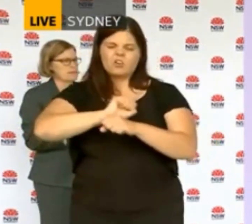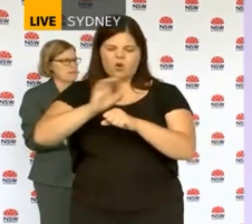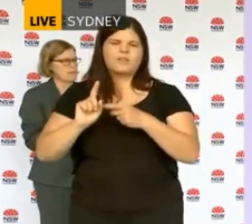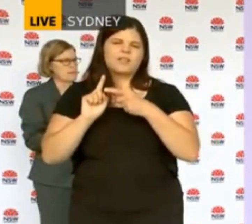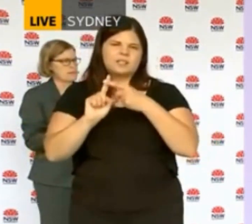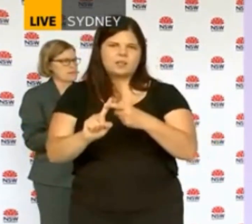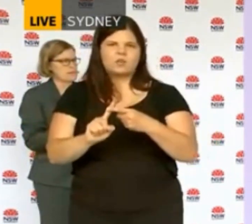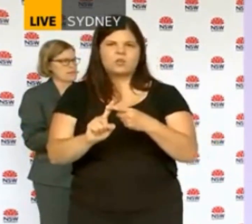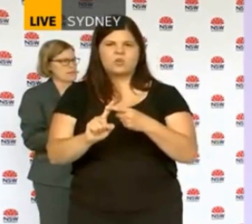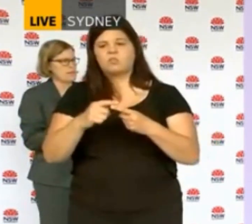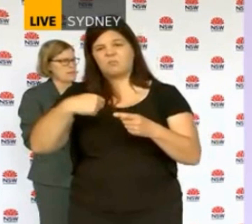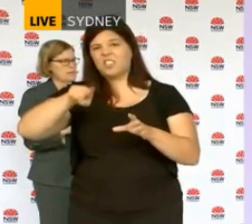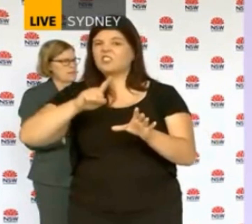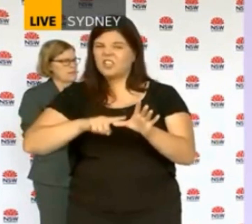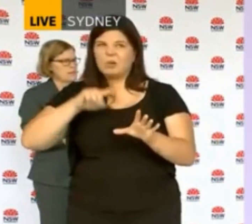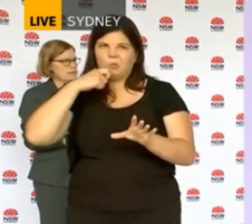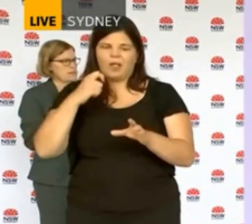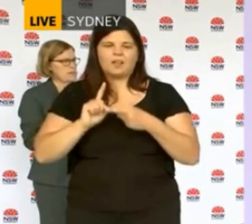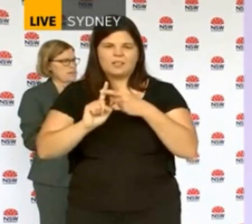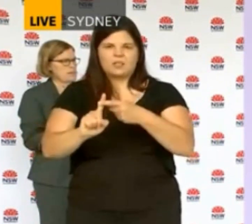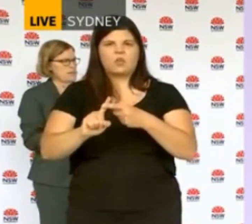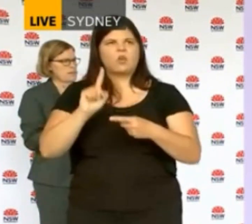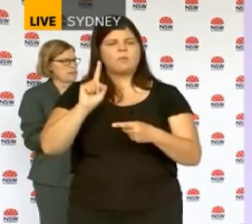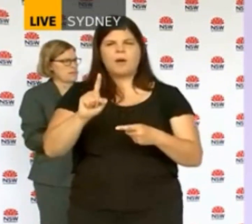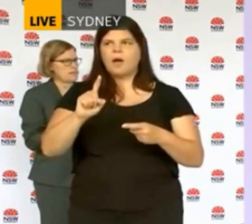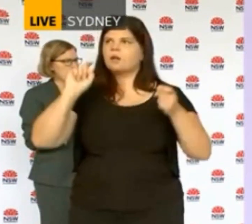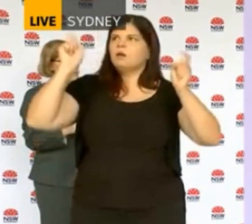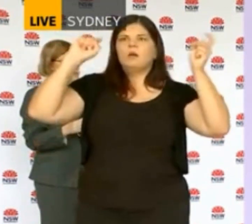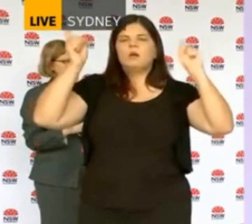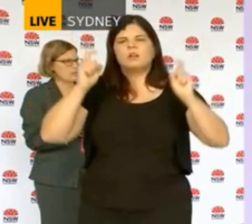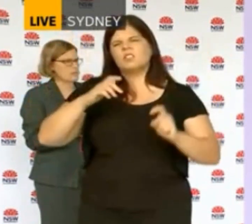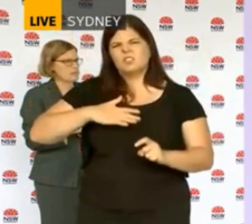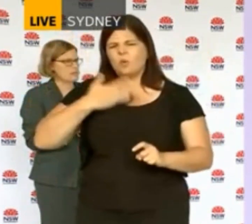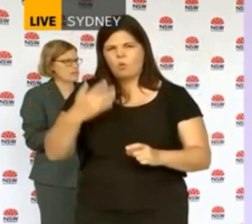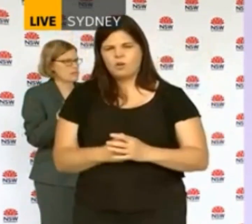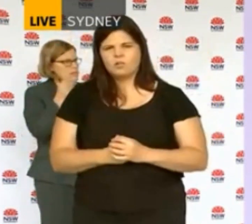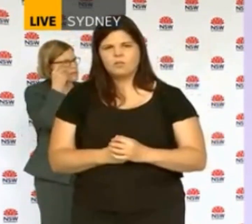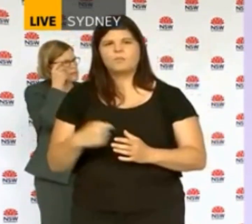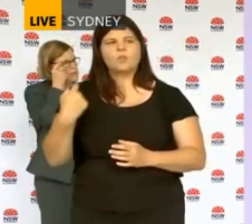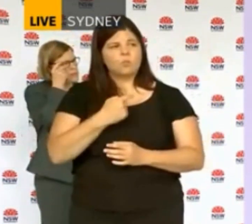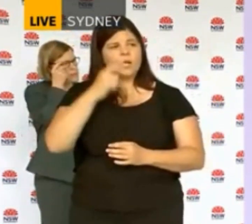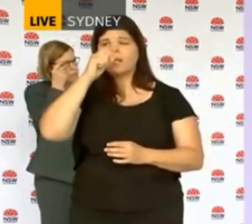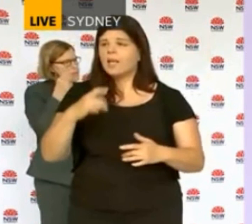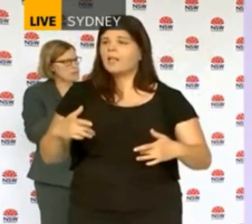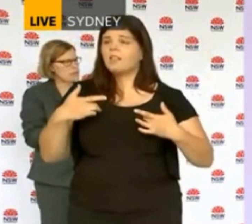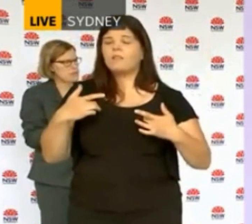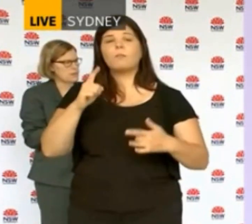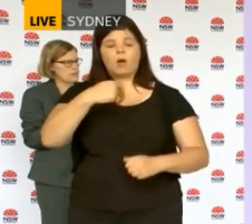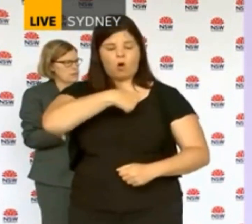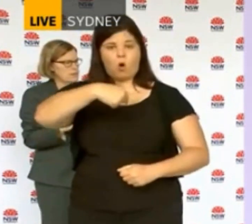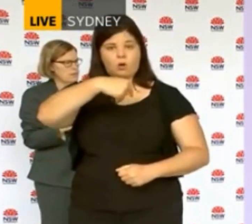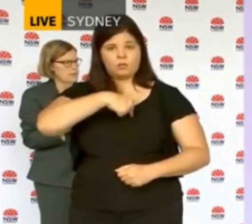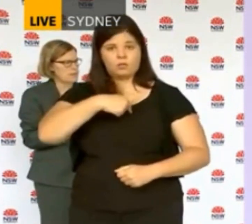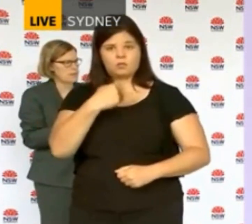this virus throughout this year. But have we learnt anything from last year? Yes, we have. And that is that we can live with it if people are honest and